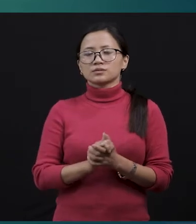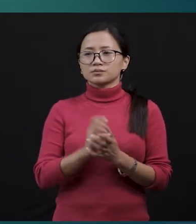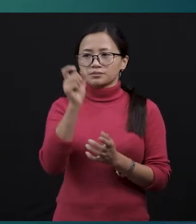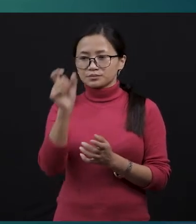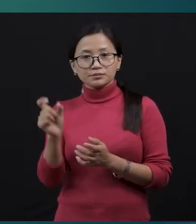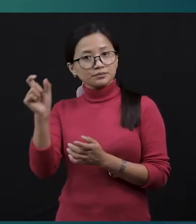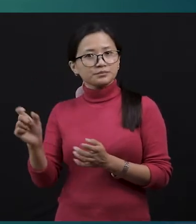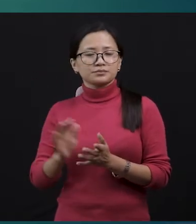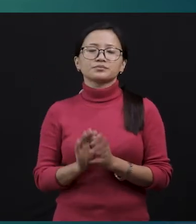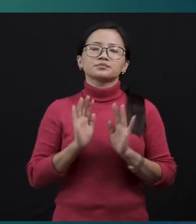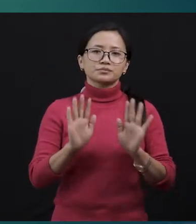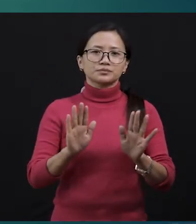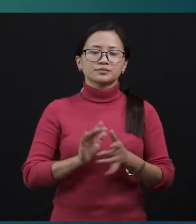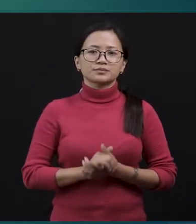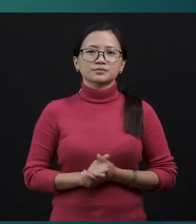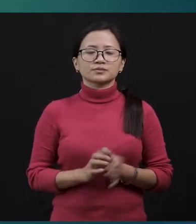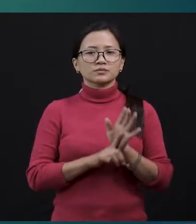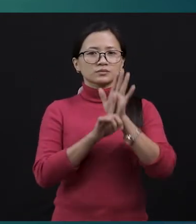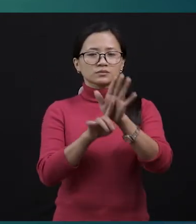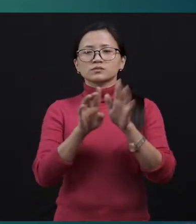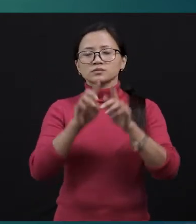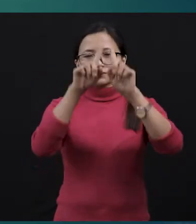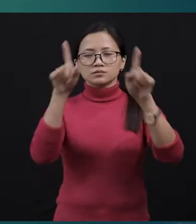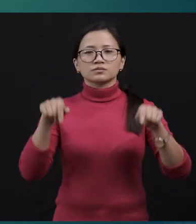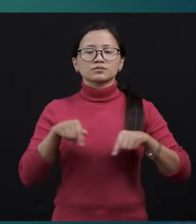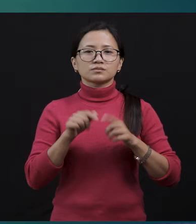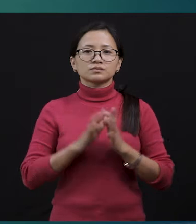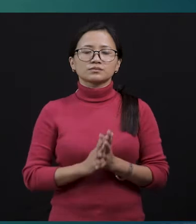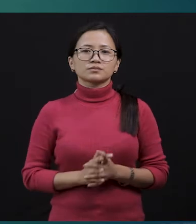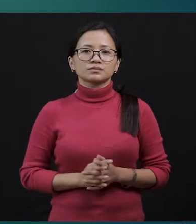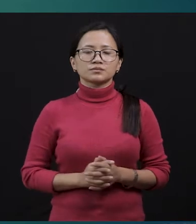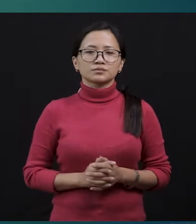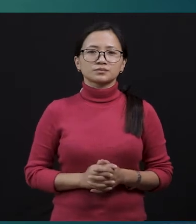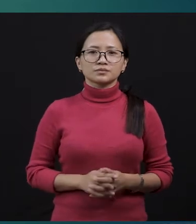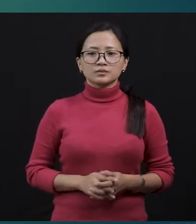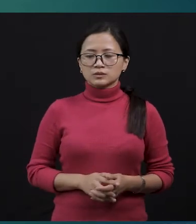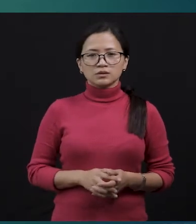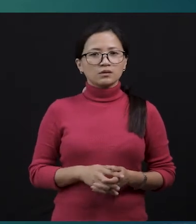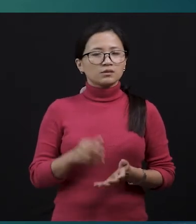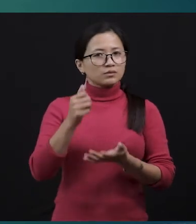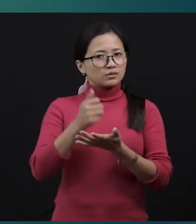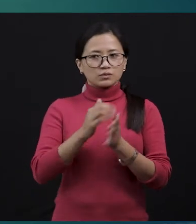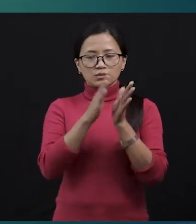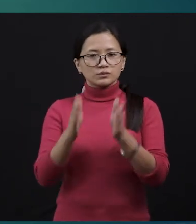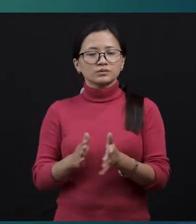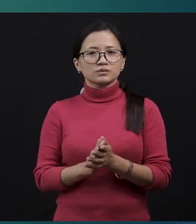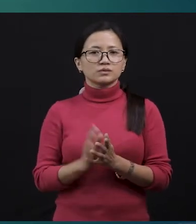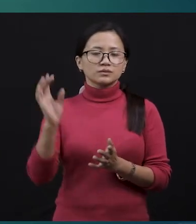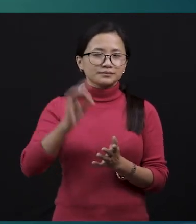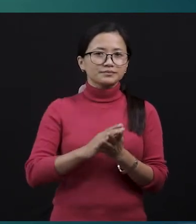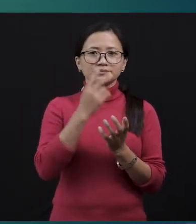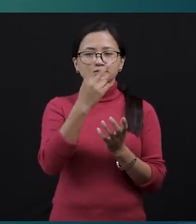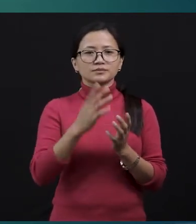what we have been discussing, right? And I've even shown you the pictures of Kalpana Chawla, but in order to recapitulate, I will show you more.